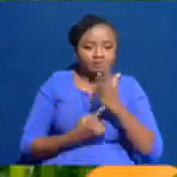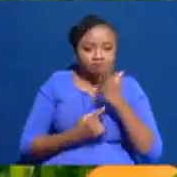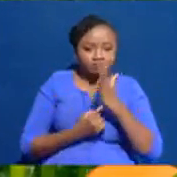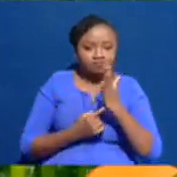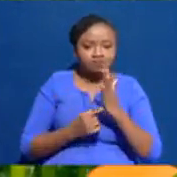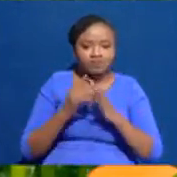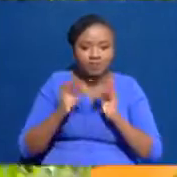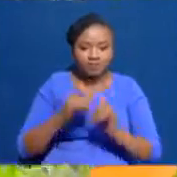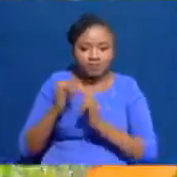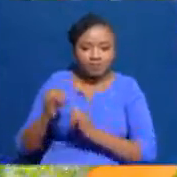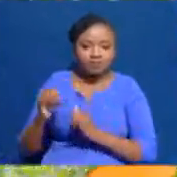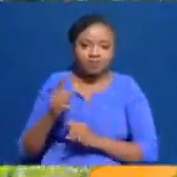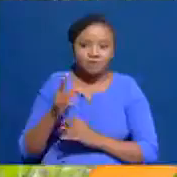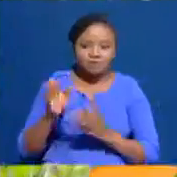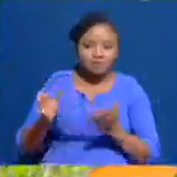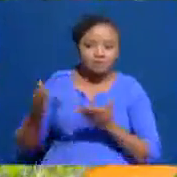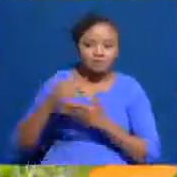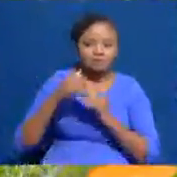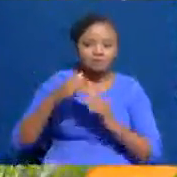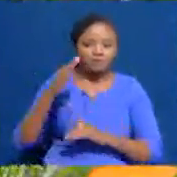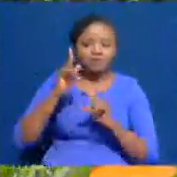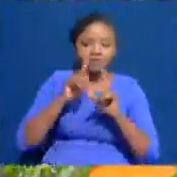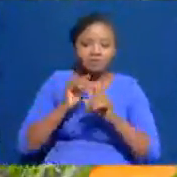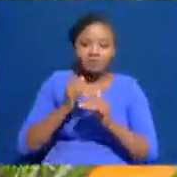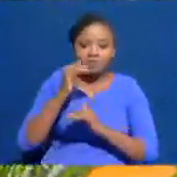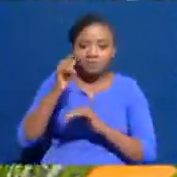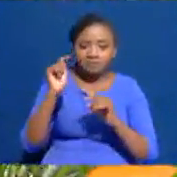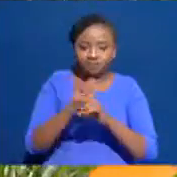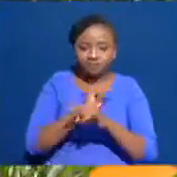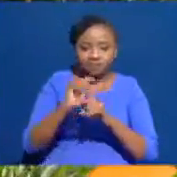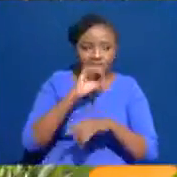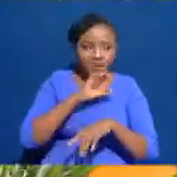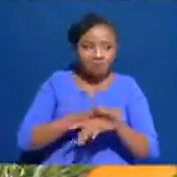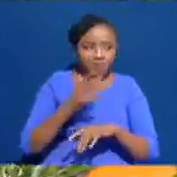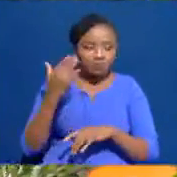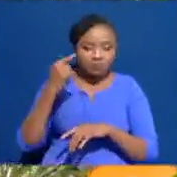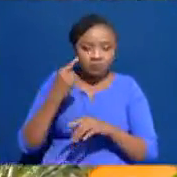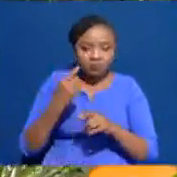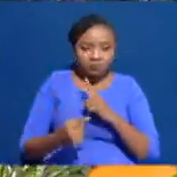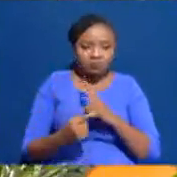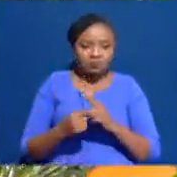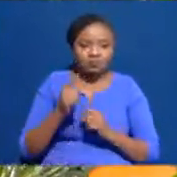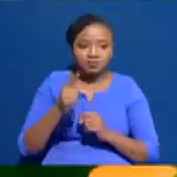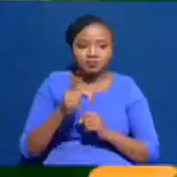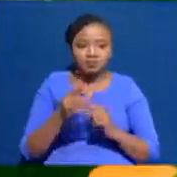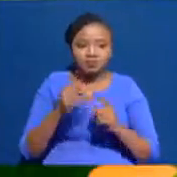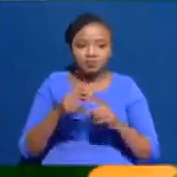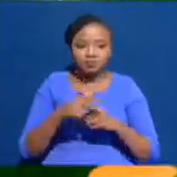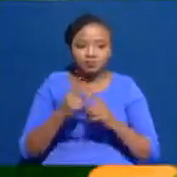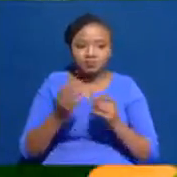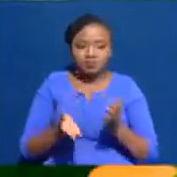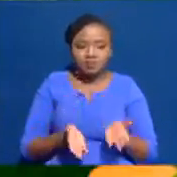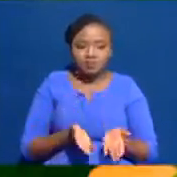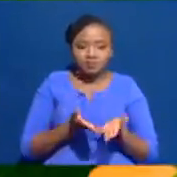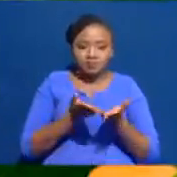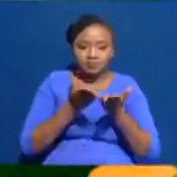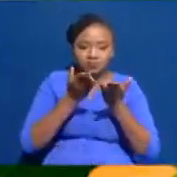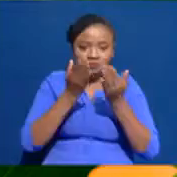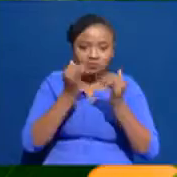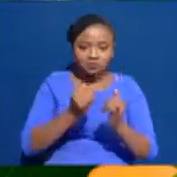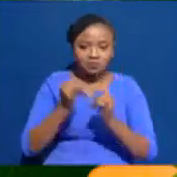are used to get. After receiving training last year, she began cultivating the new maize variety at this demo